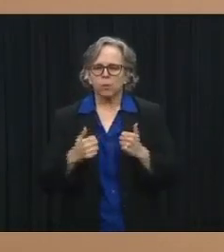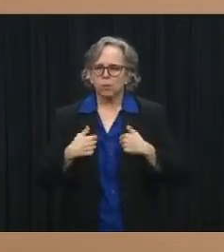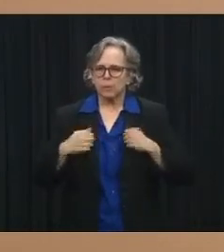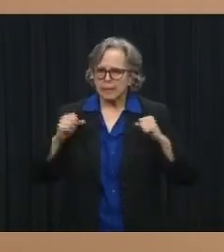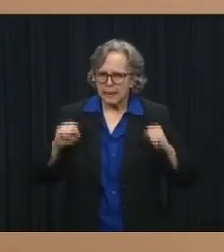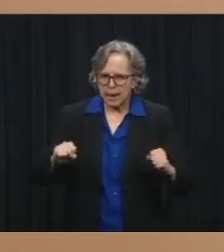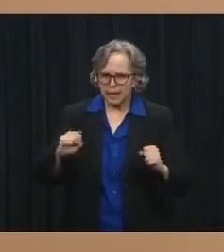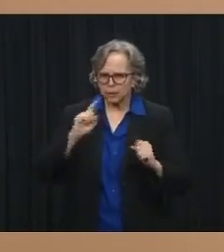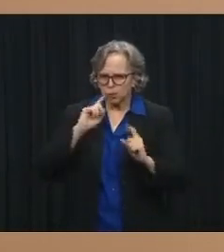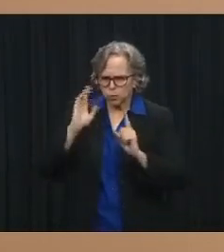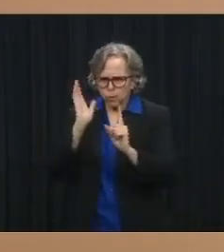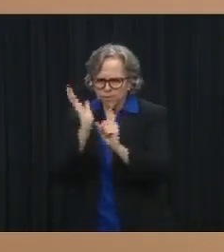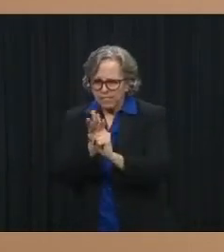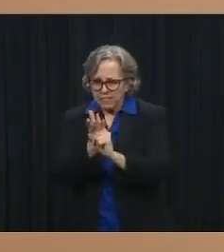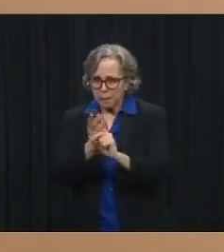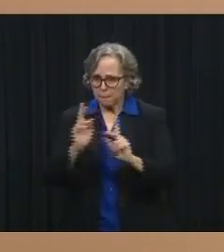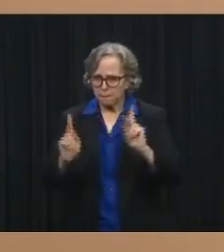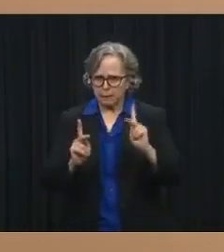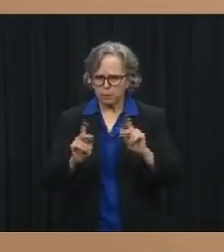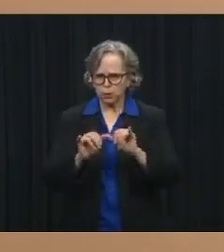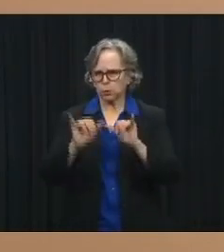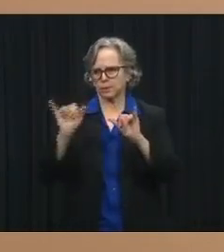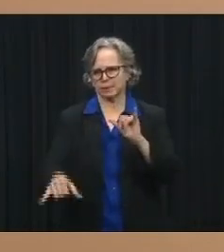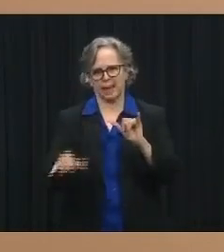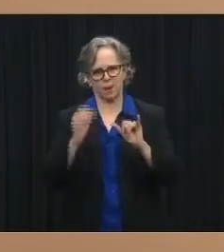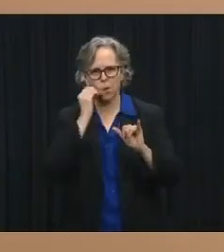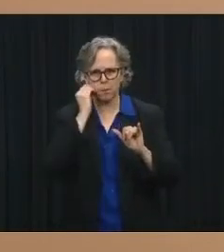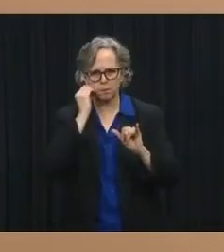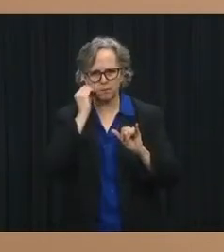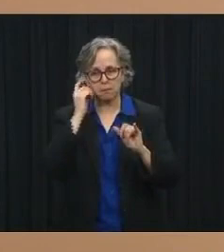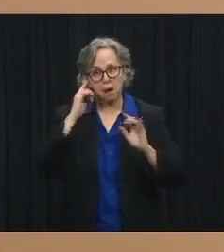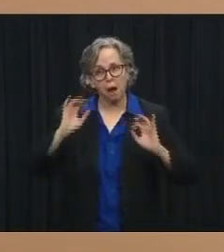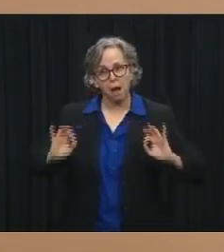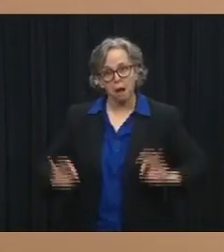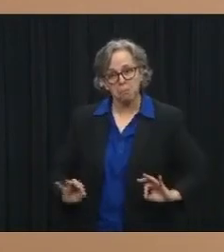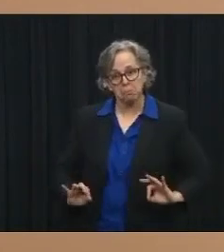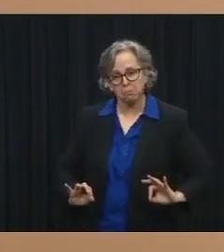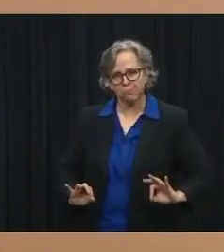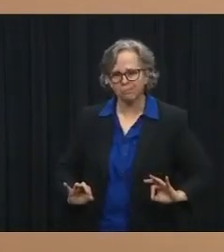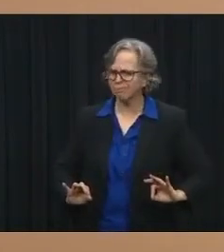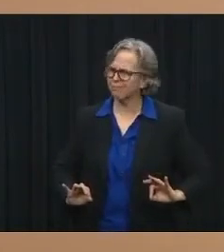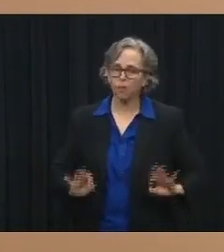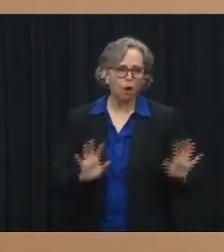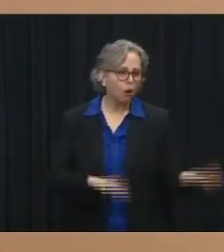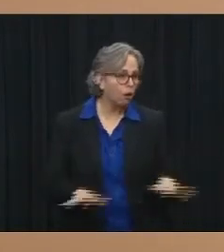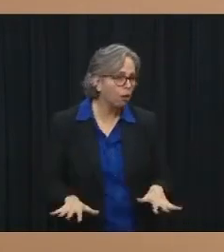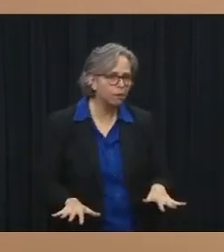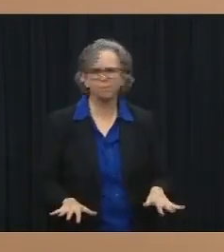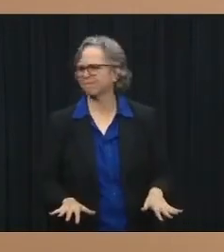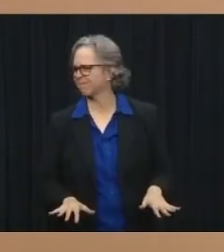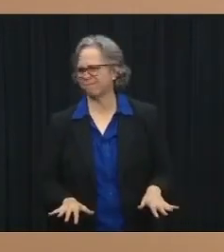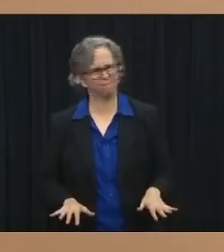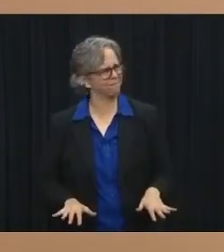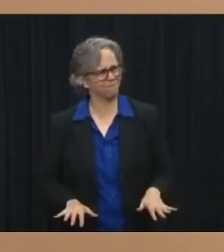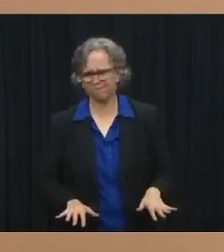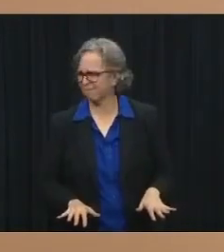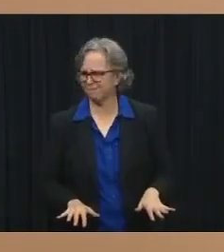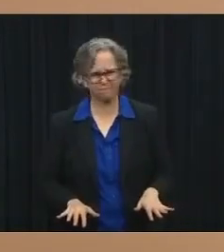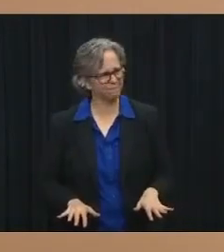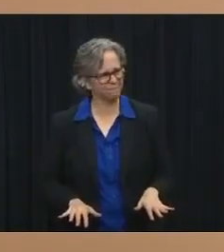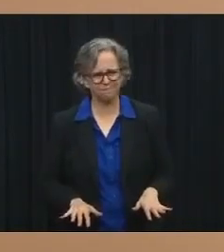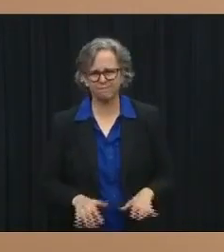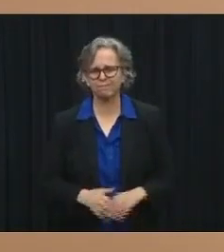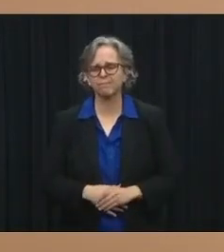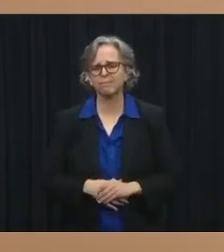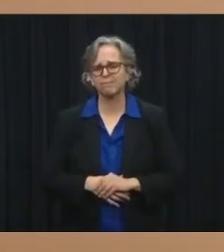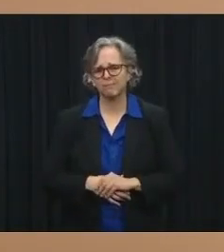absolutely got to slow the spread, which we can only do by really great contact investigation and testing, which